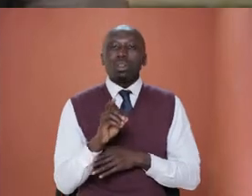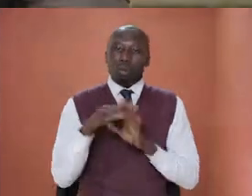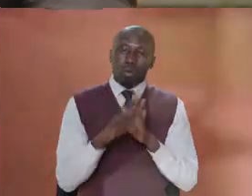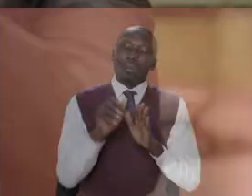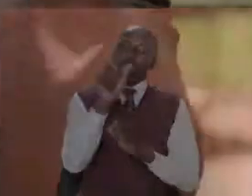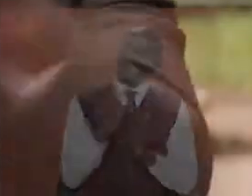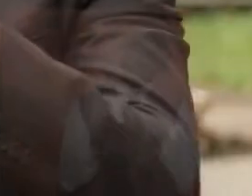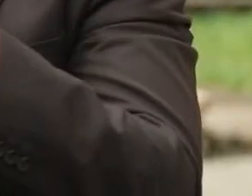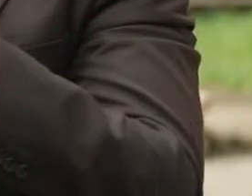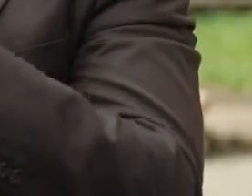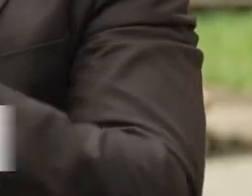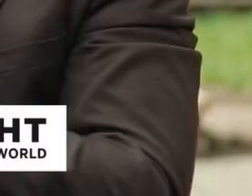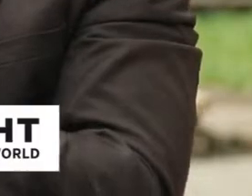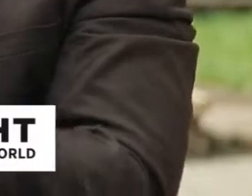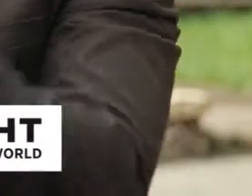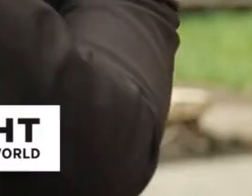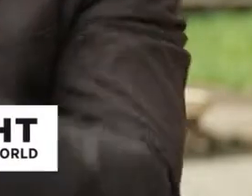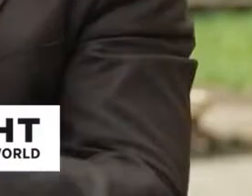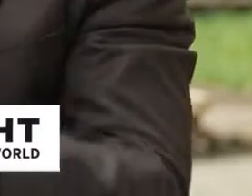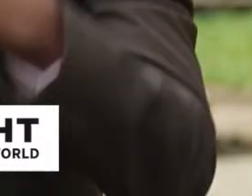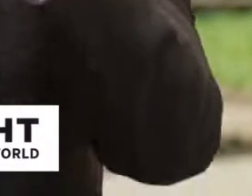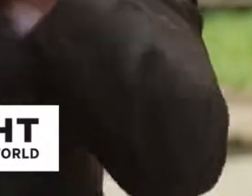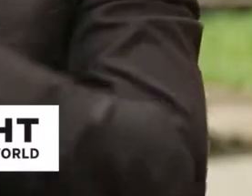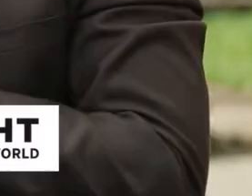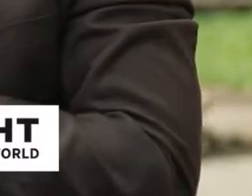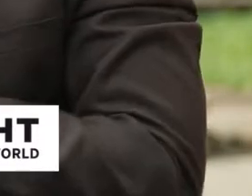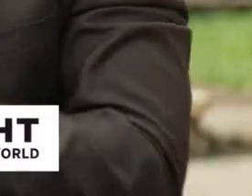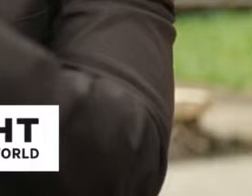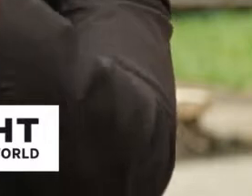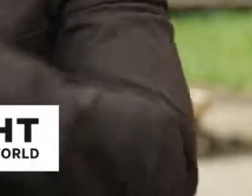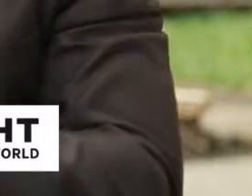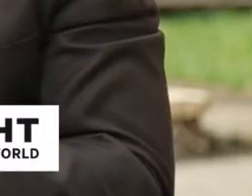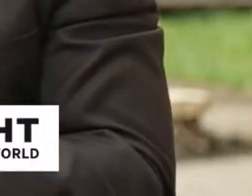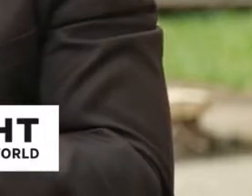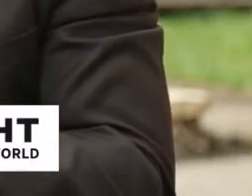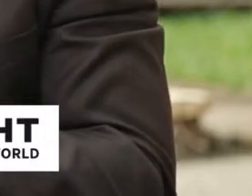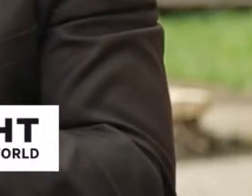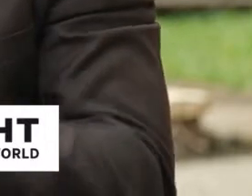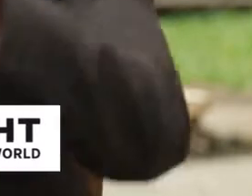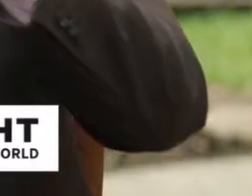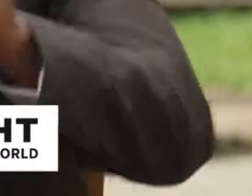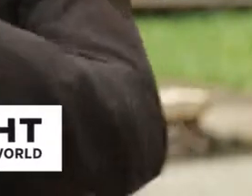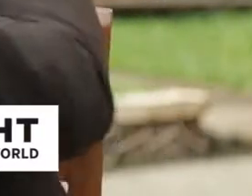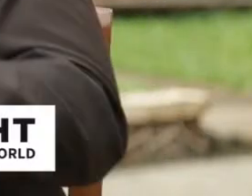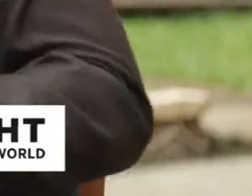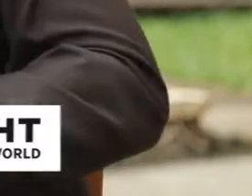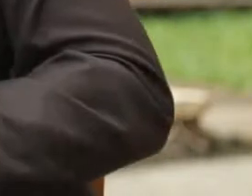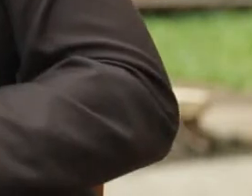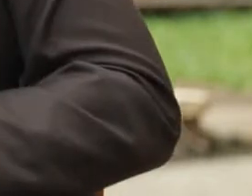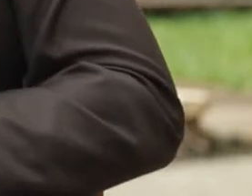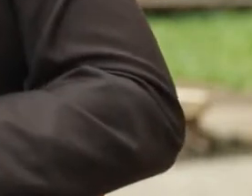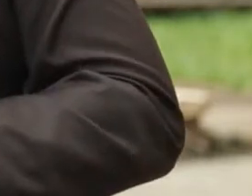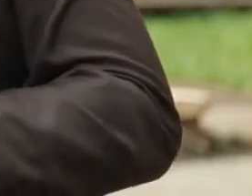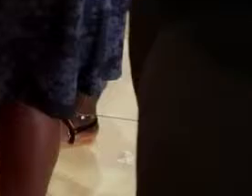disabilities. It's more of a peer-to-peer approach whereby an employer who has appointed a person with a